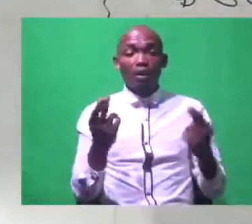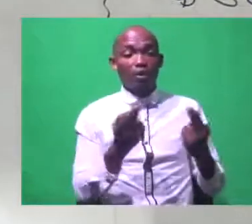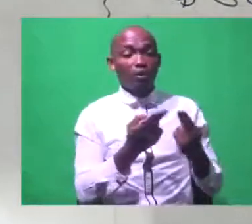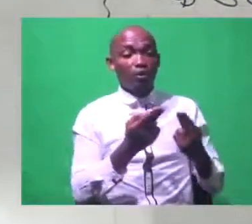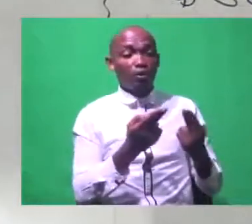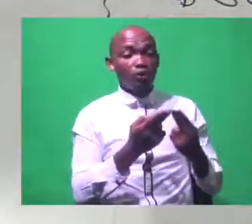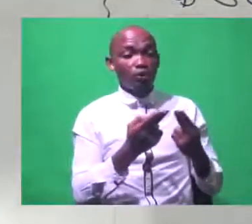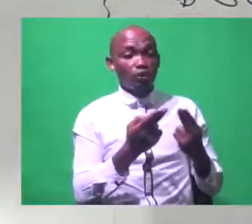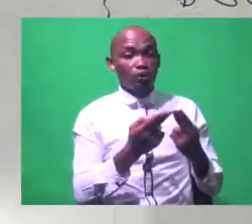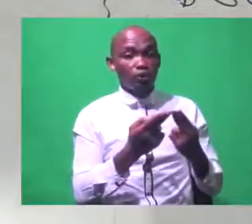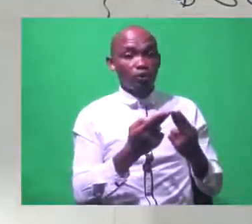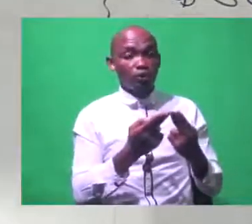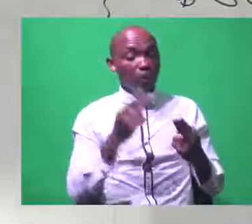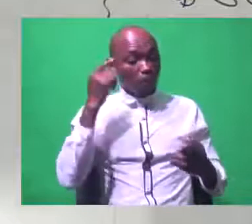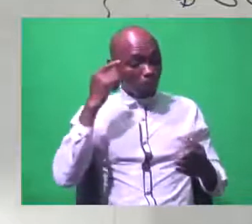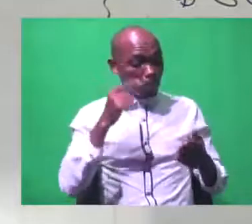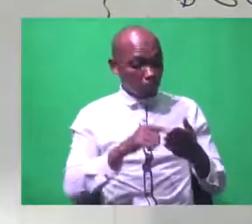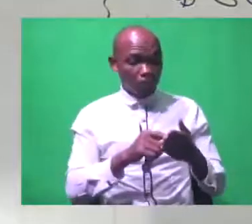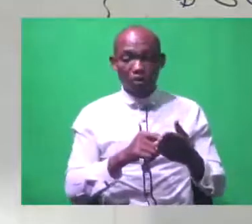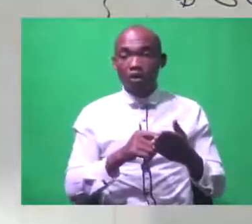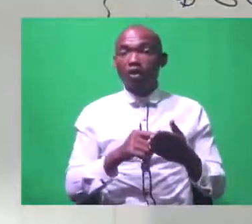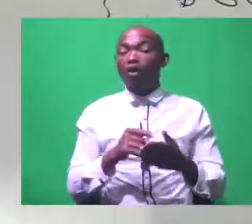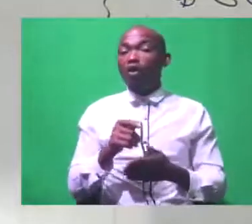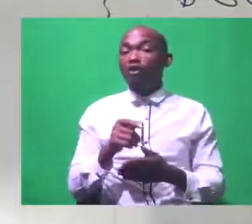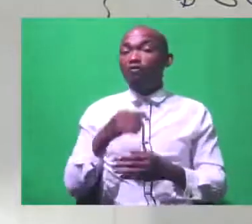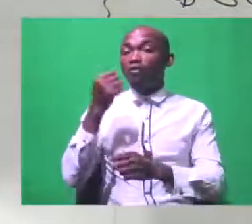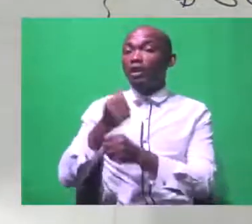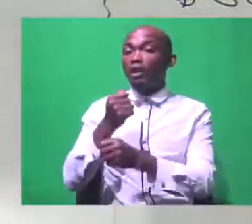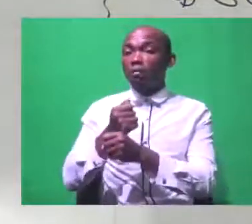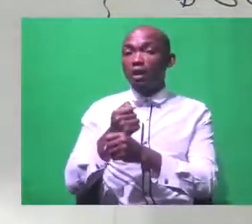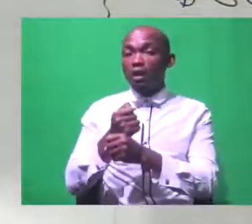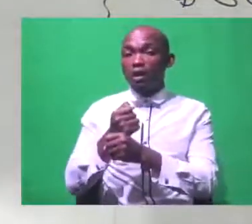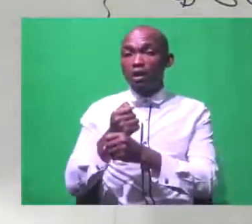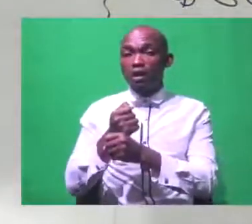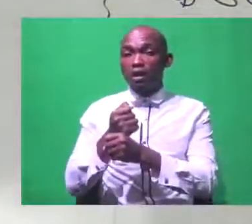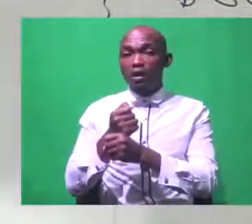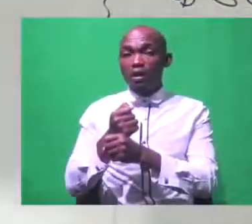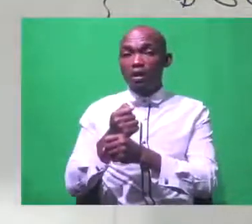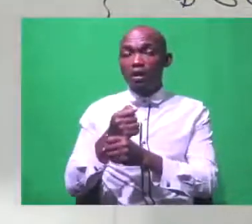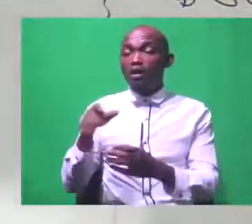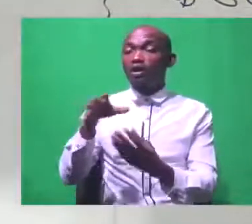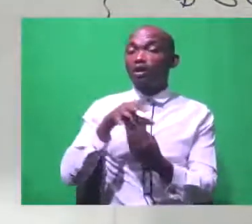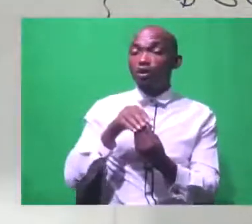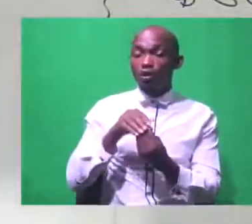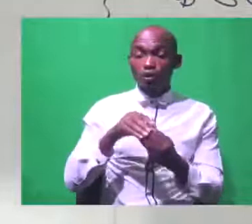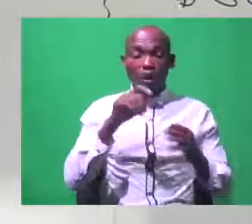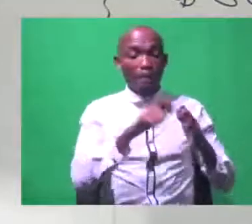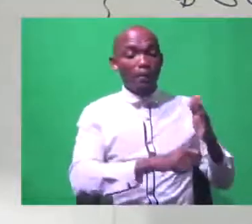Also, means of labor include machinery.